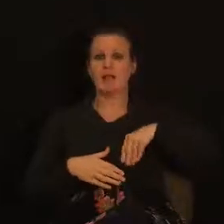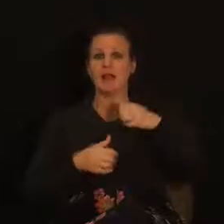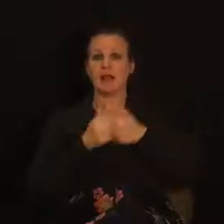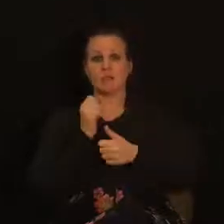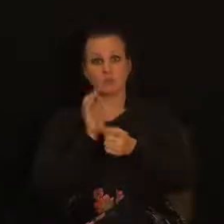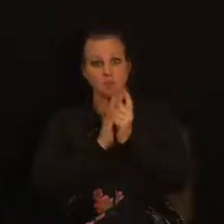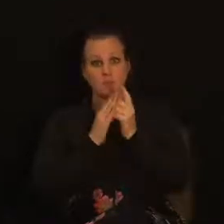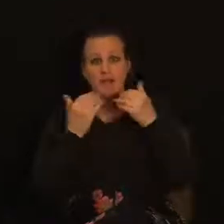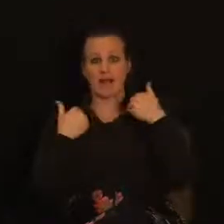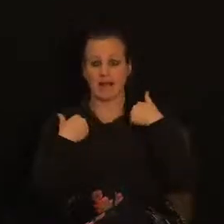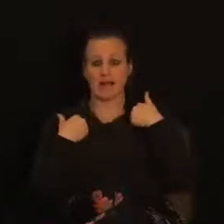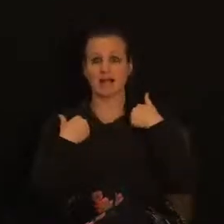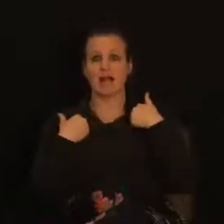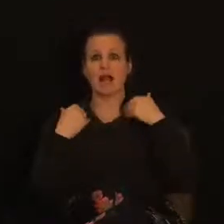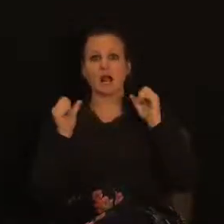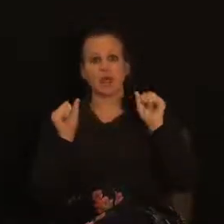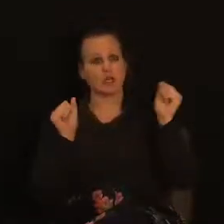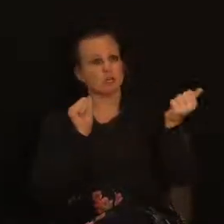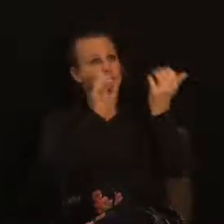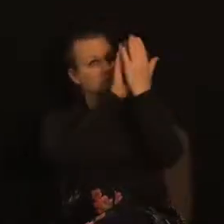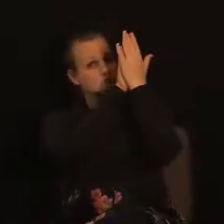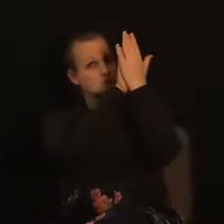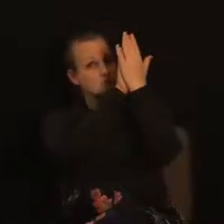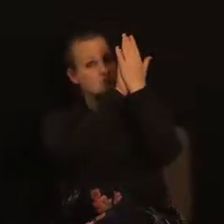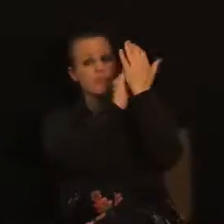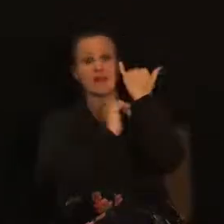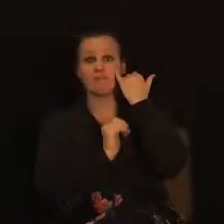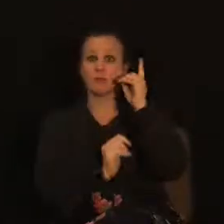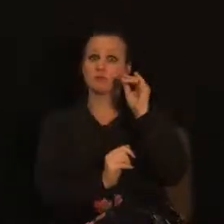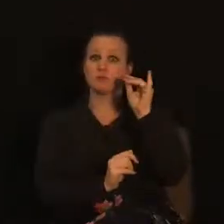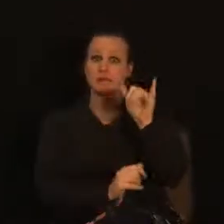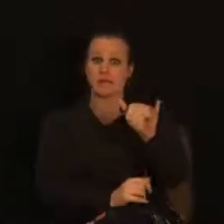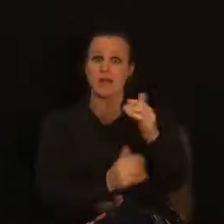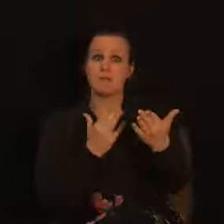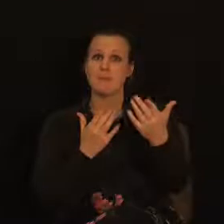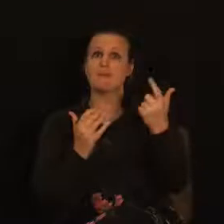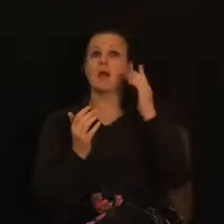Lord, I was doing that, maybe I would be having more encounters with him too.